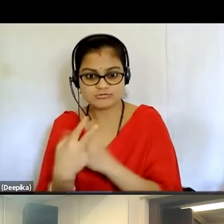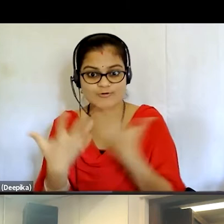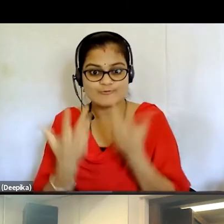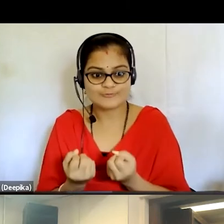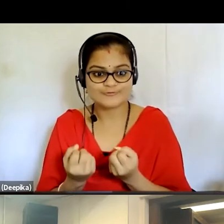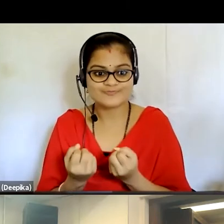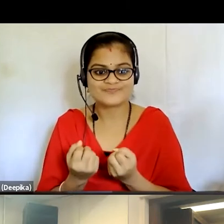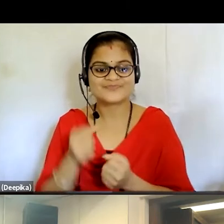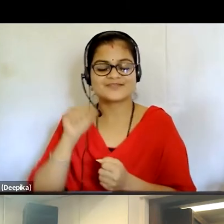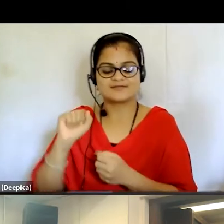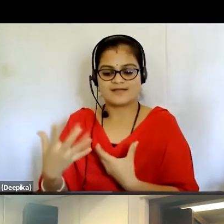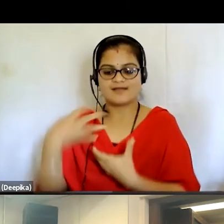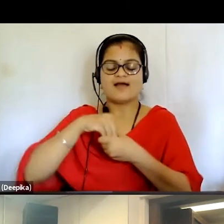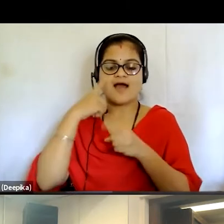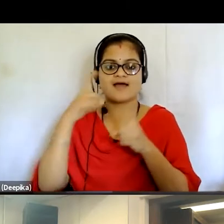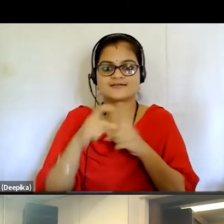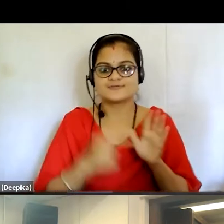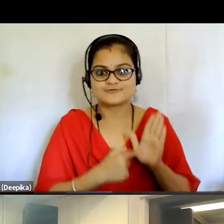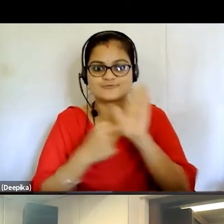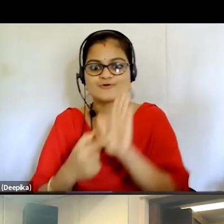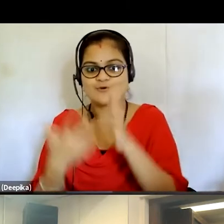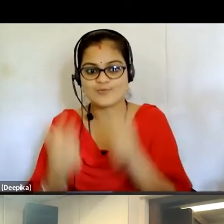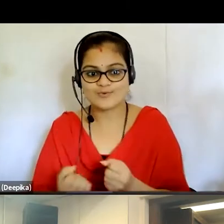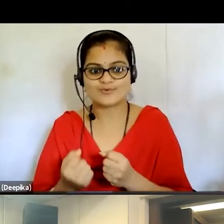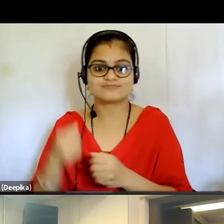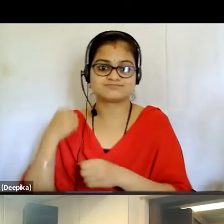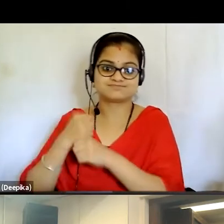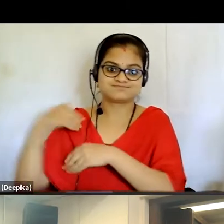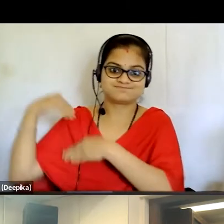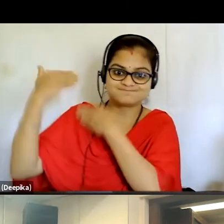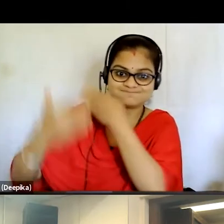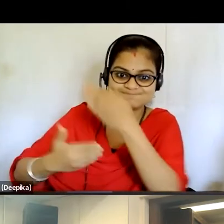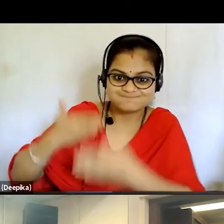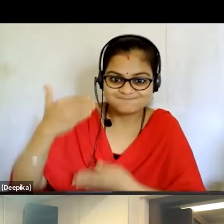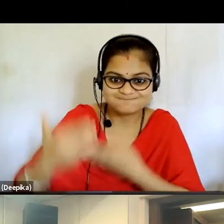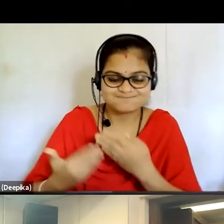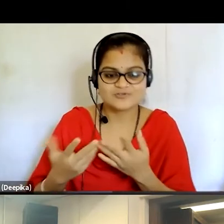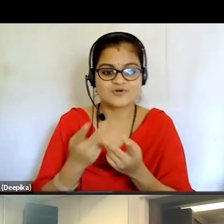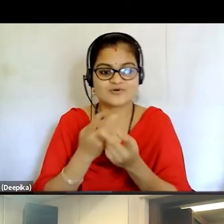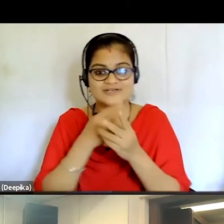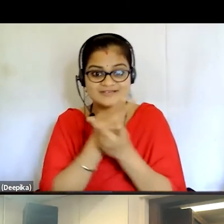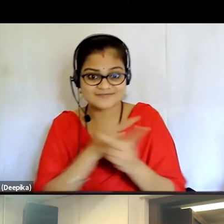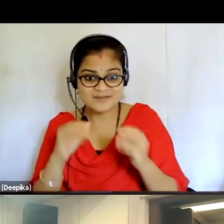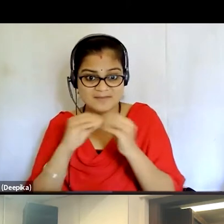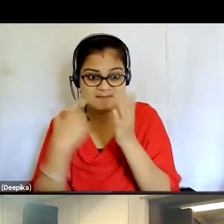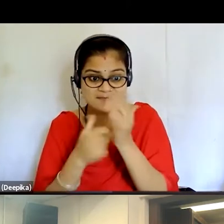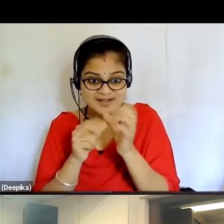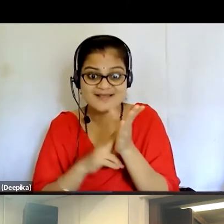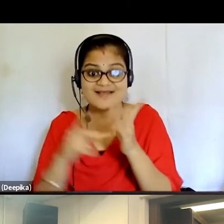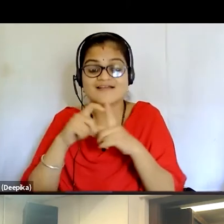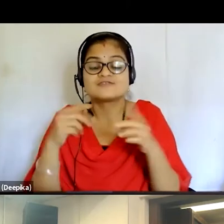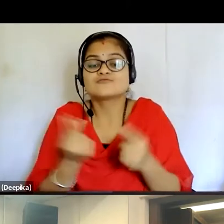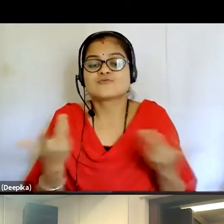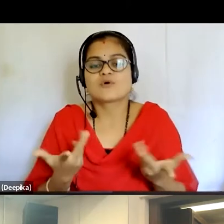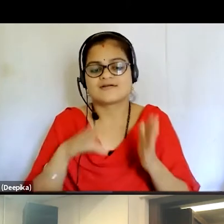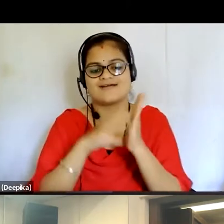added to their identity. And traditionally, most brands use the logo